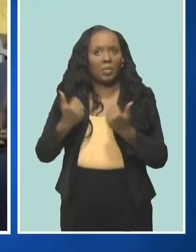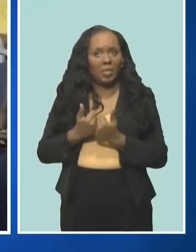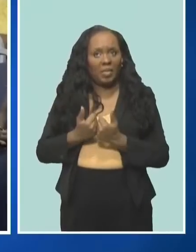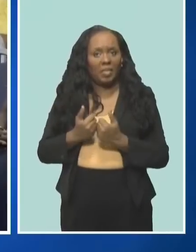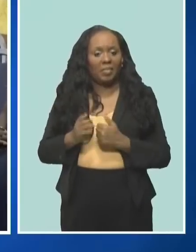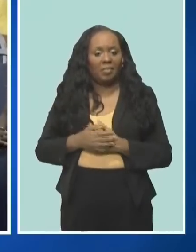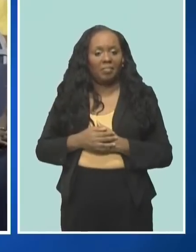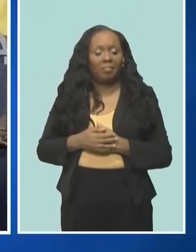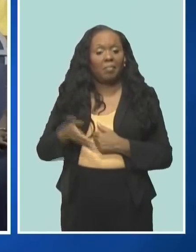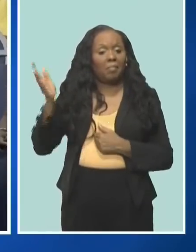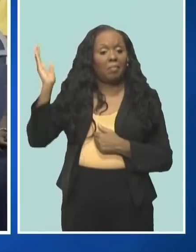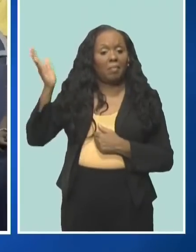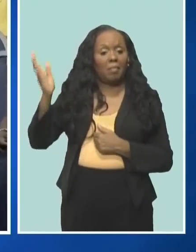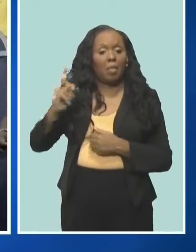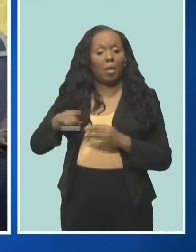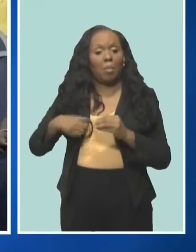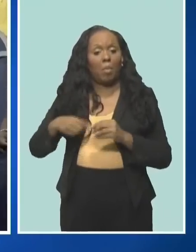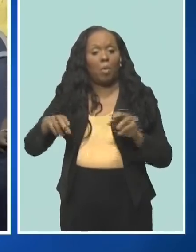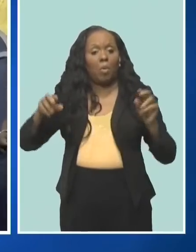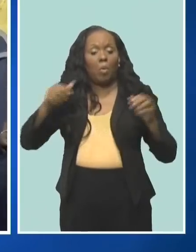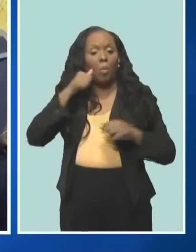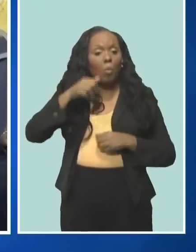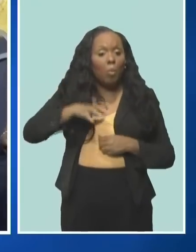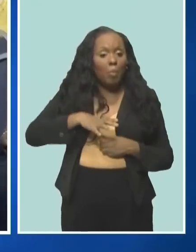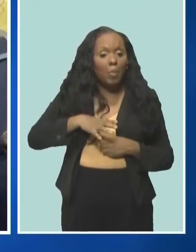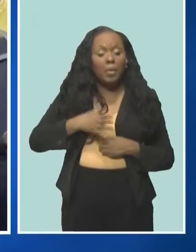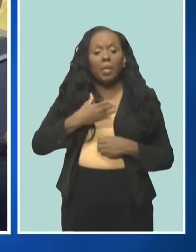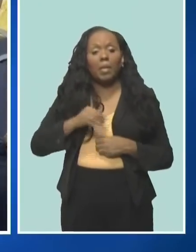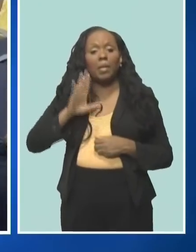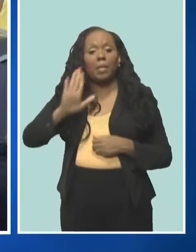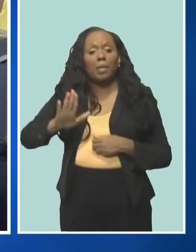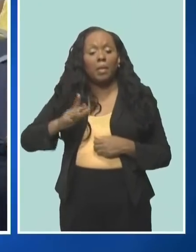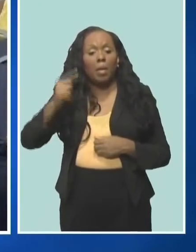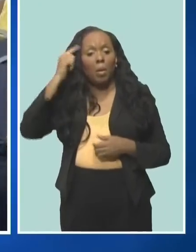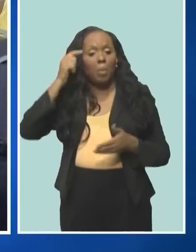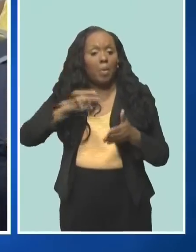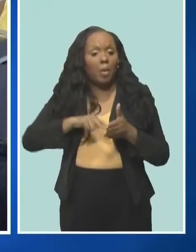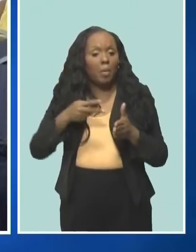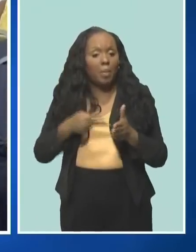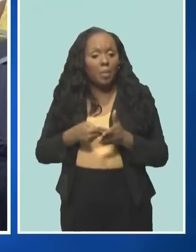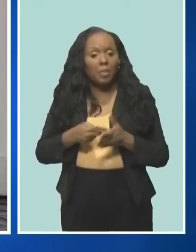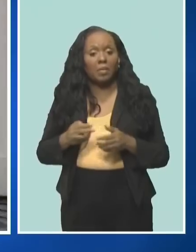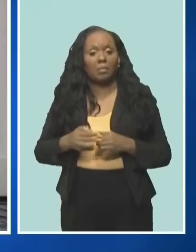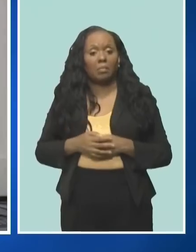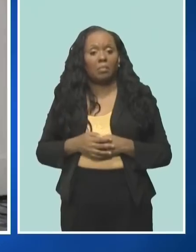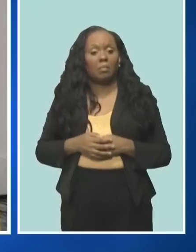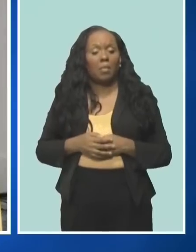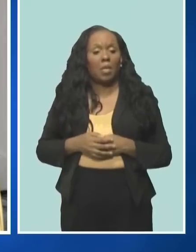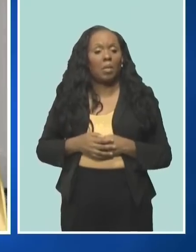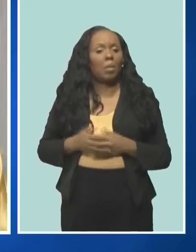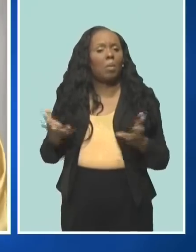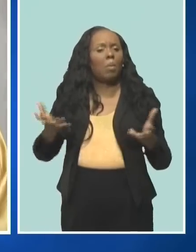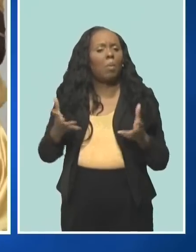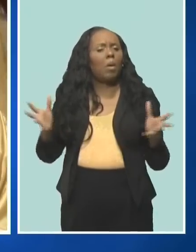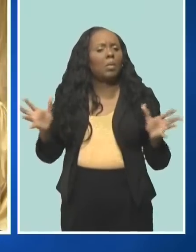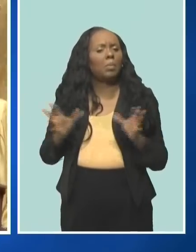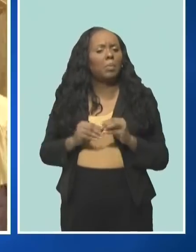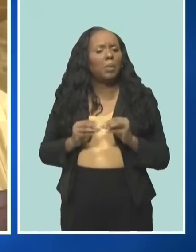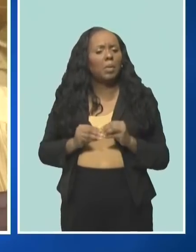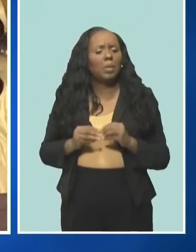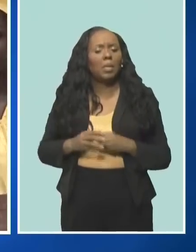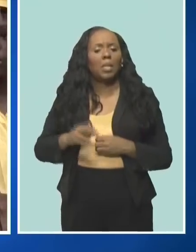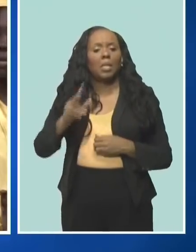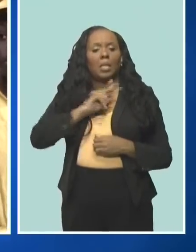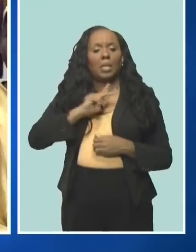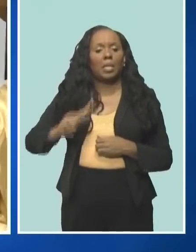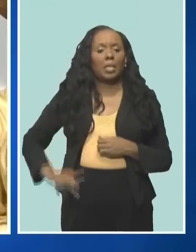Holder was speaking on the topic of women fulfilling their purpose at the Women of Excellence and Empowerment Ministry's King's Daughters